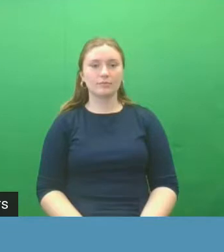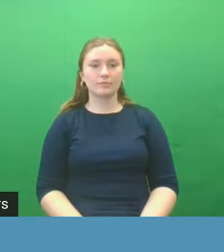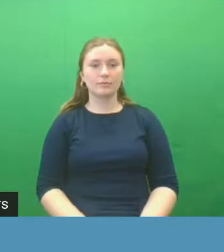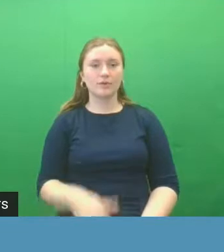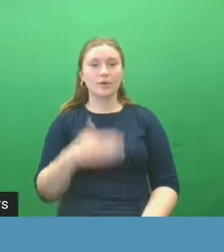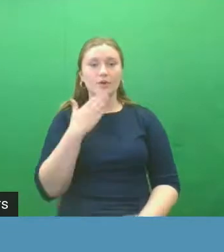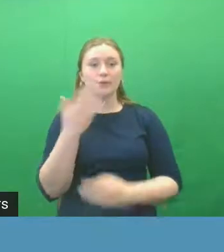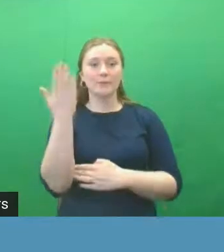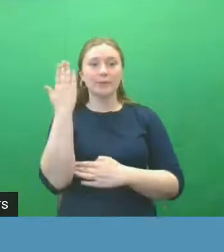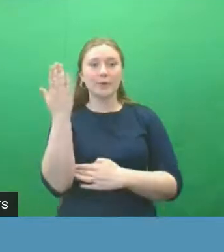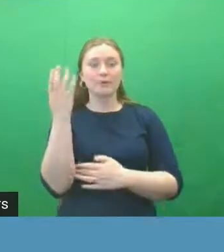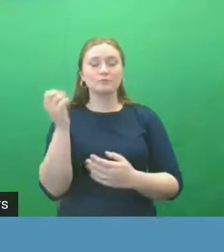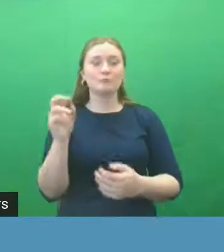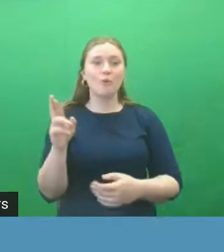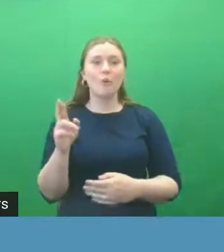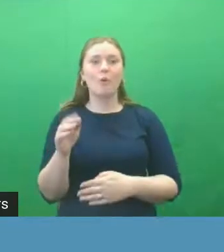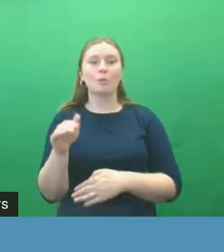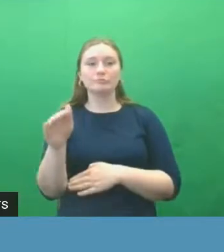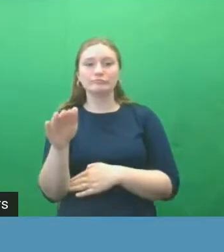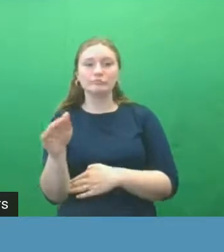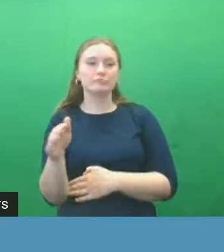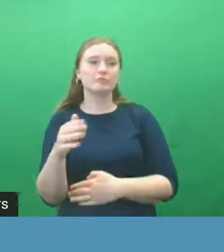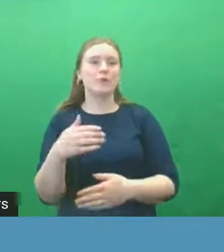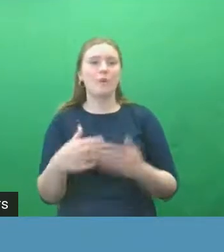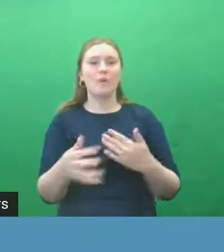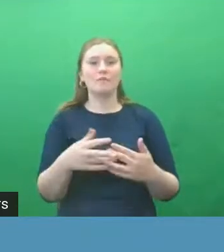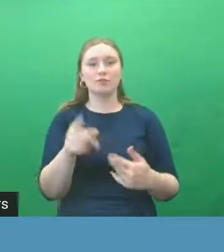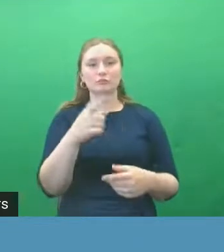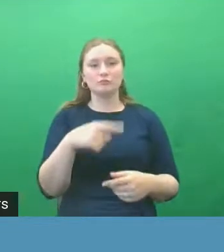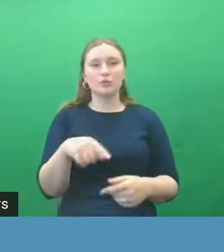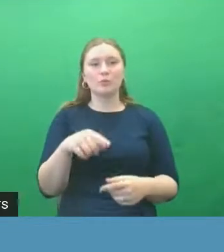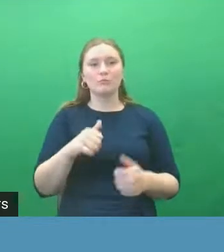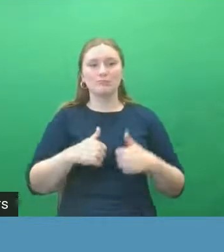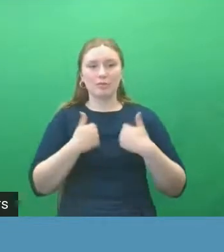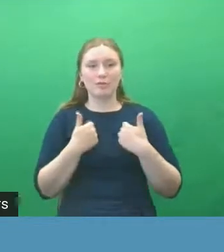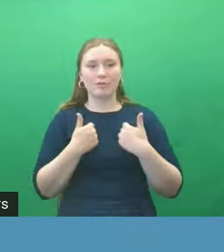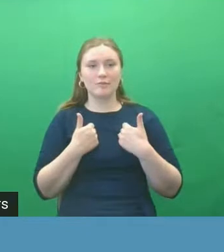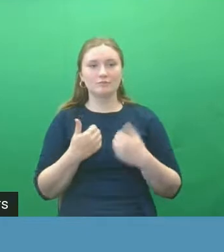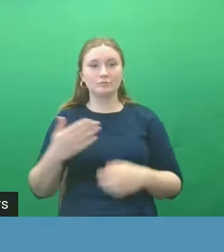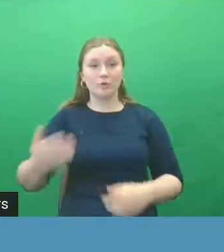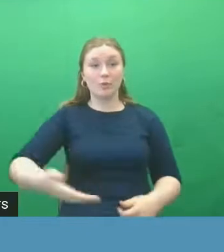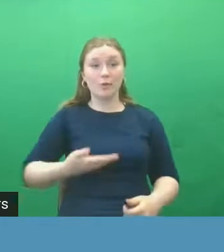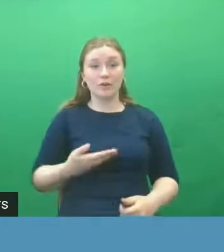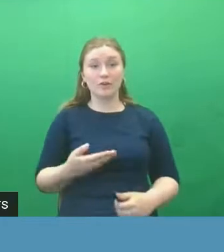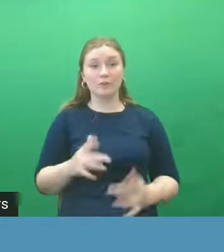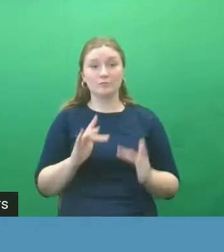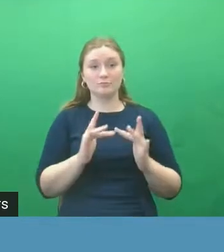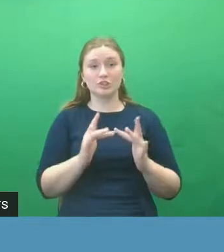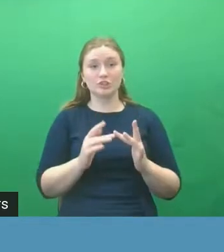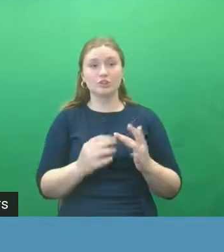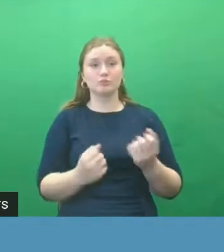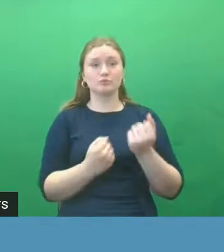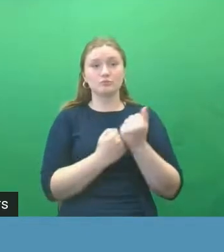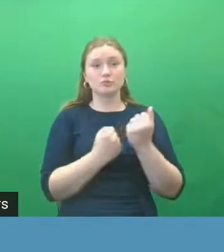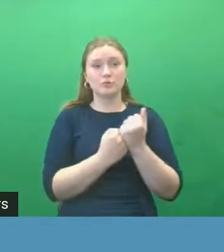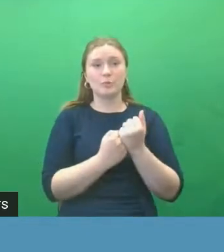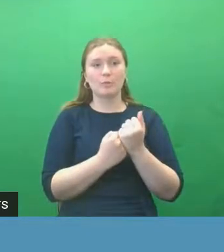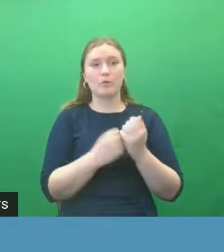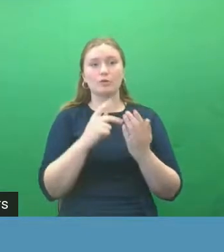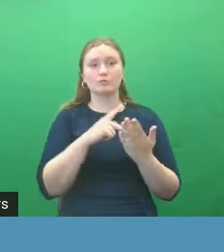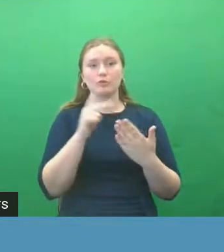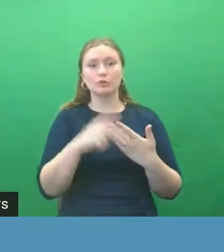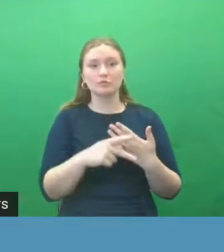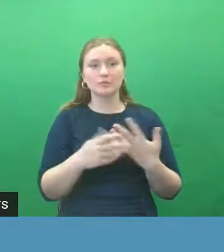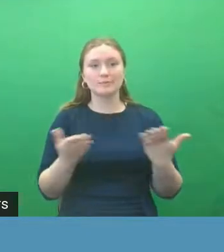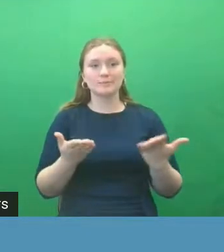Good morning or good afternoon, wherever you are, and welcome to the Digital Empowerment Project, Module 2 on live